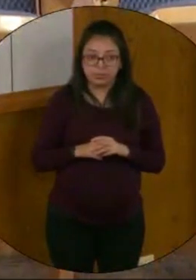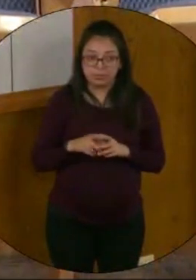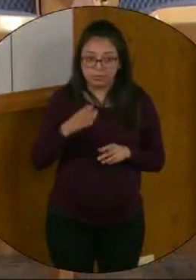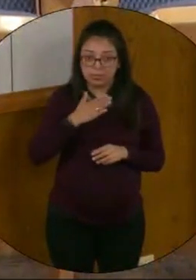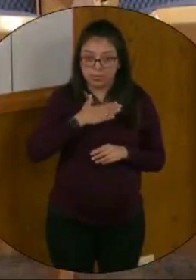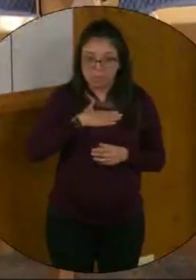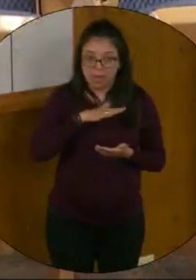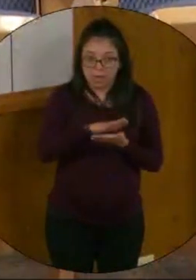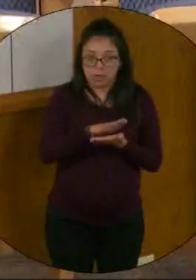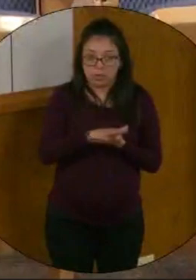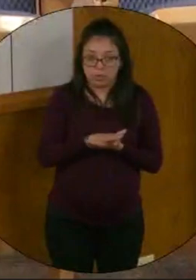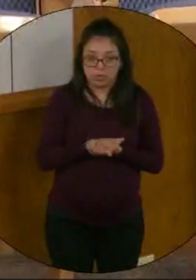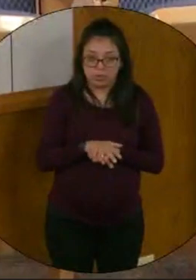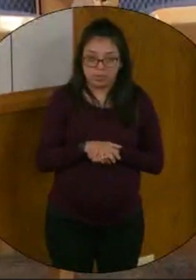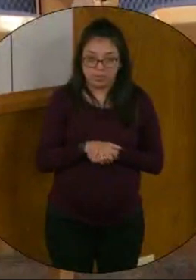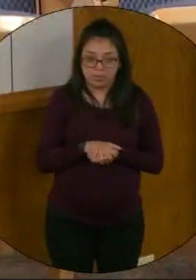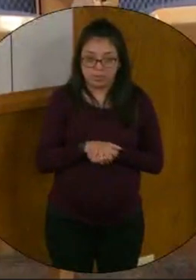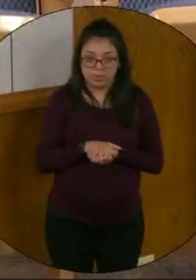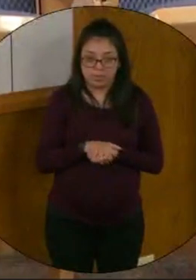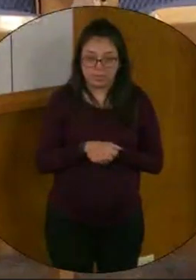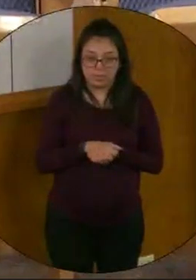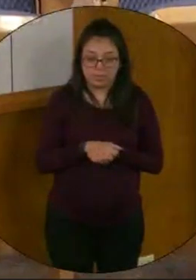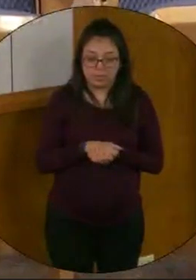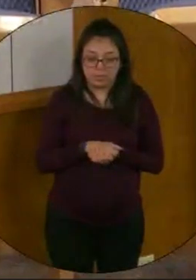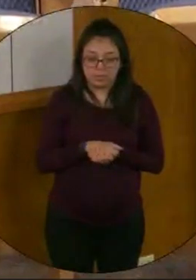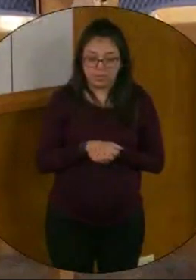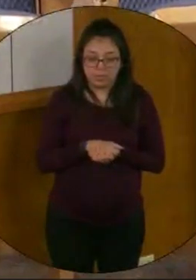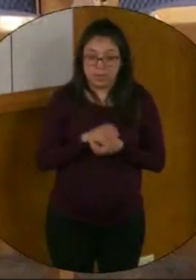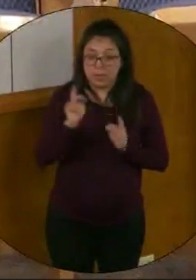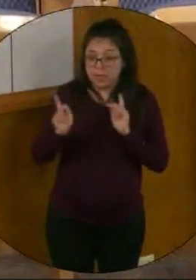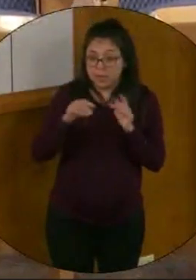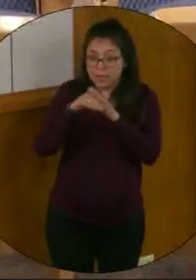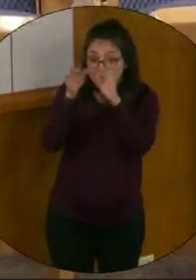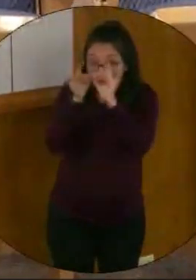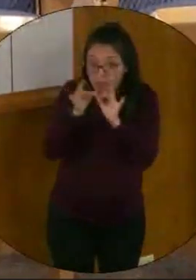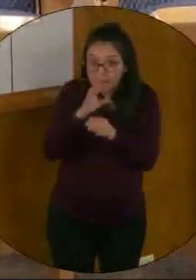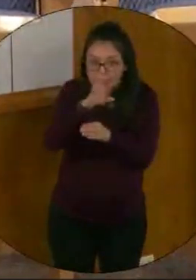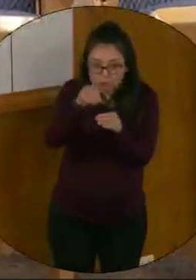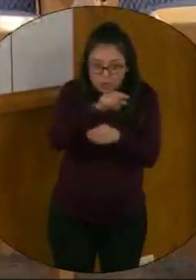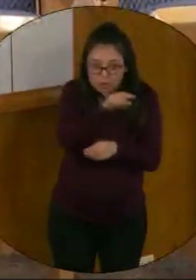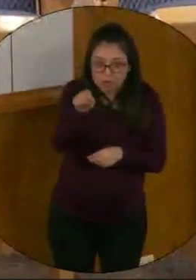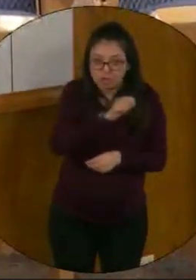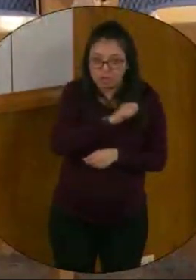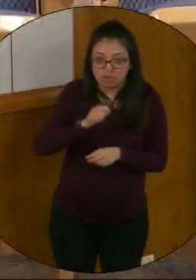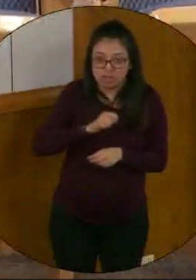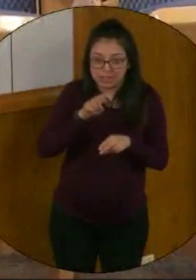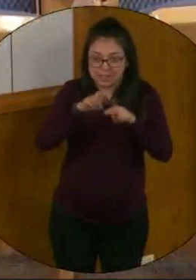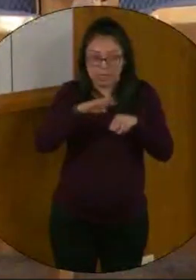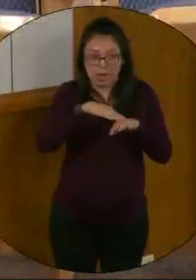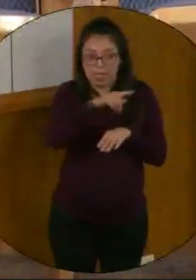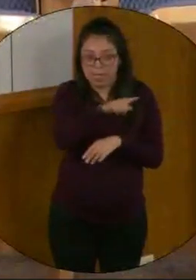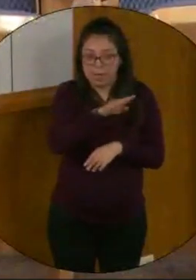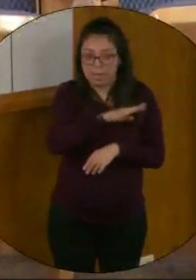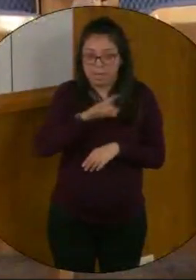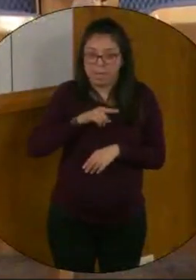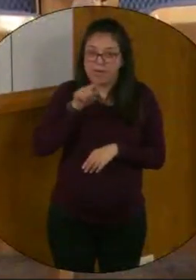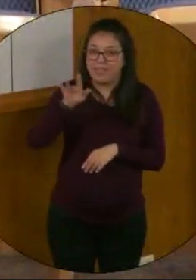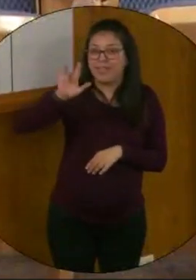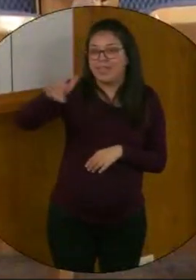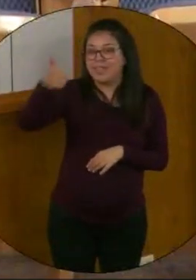My school. And then the people in the comments, including a trustee sitting on that board, were liking